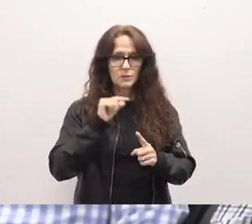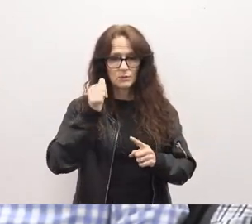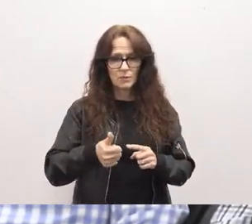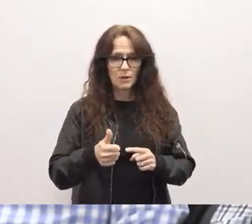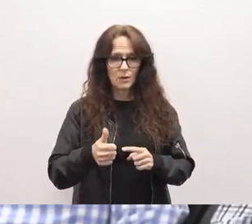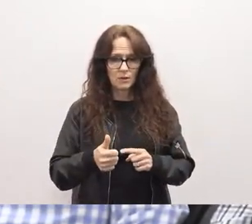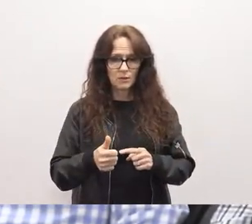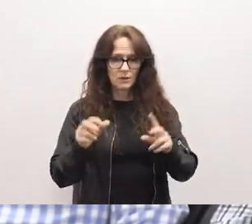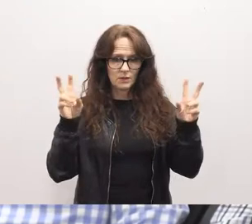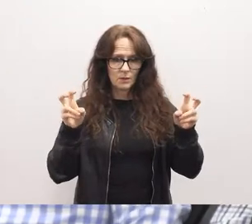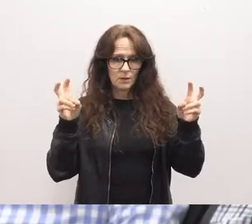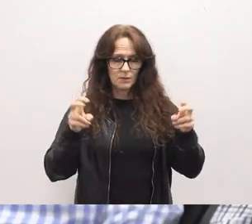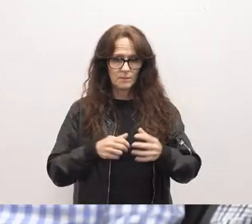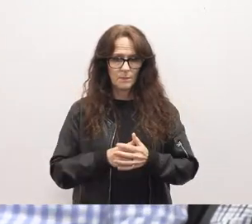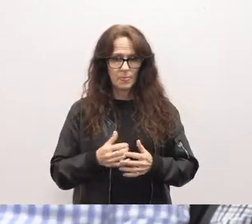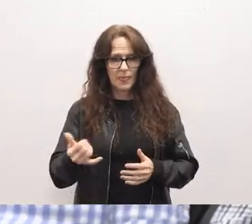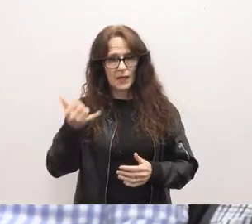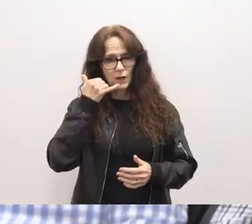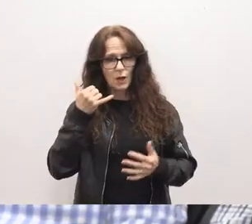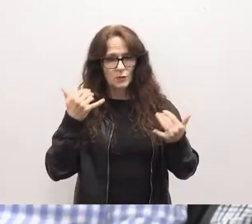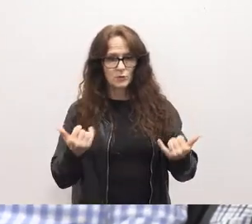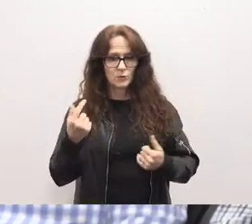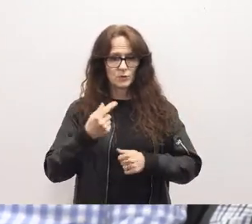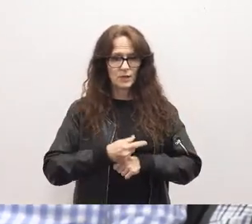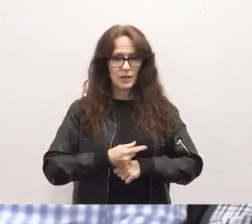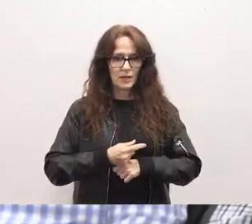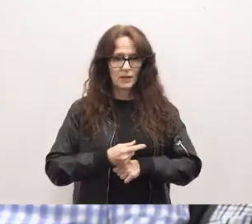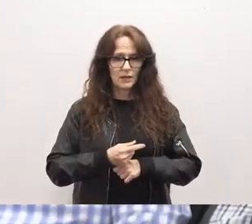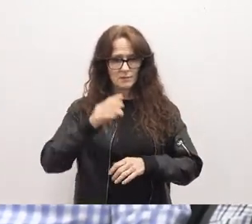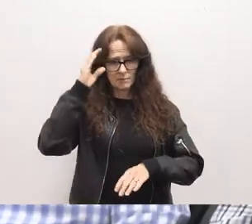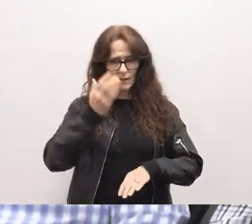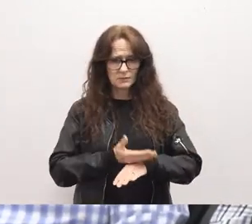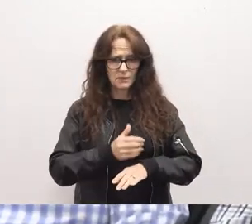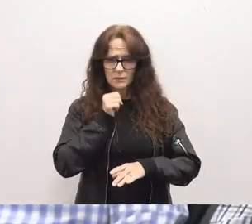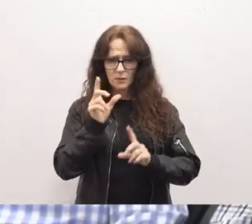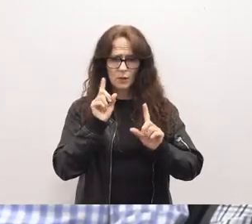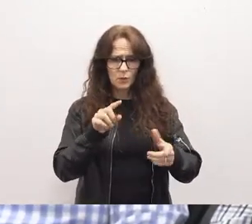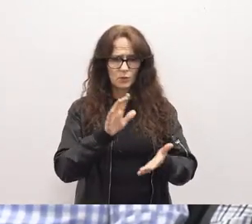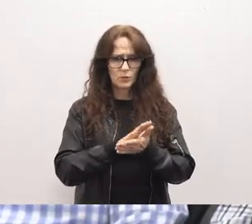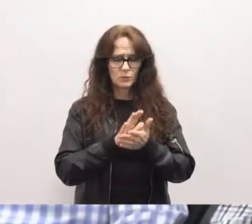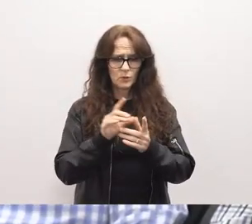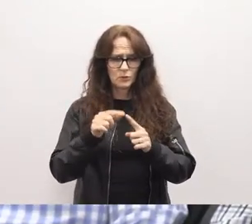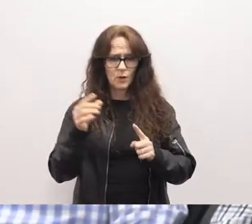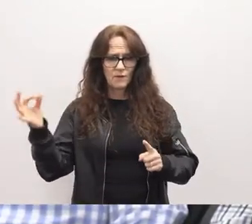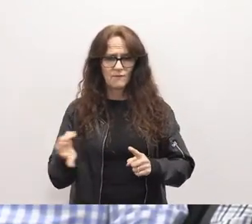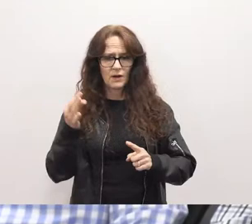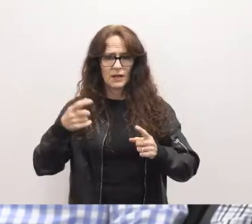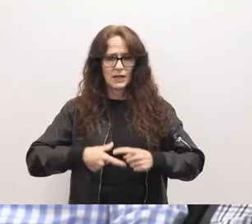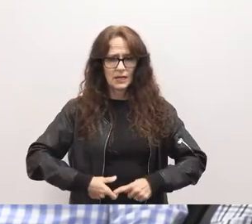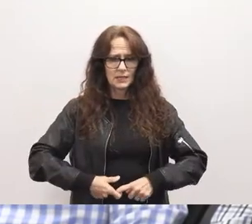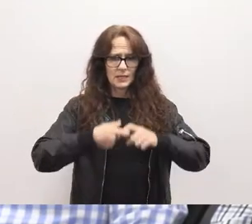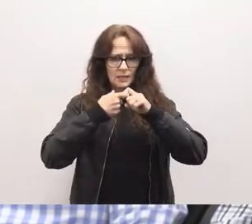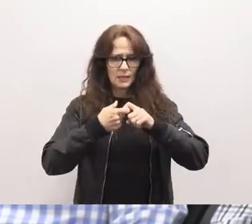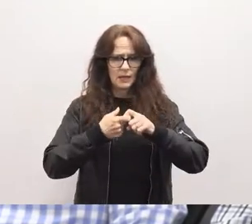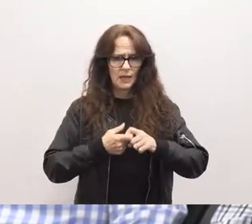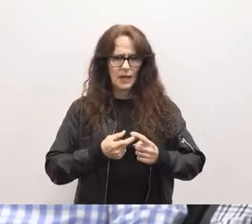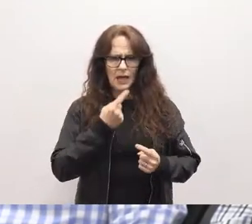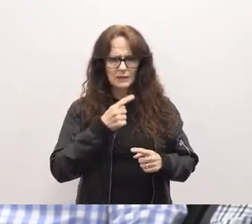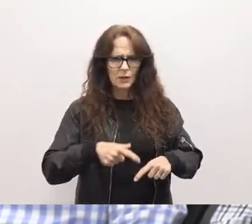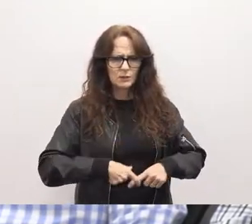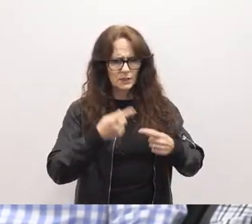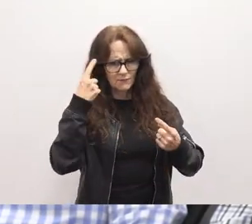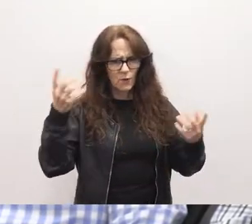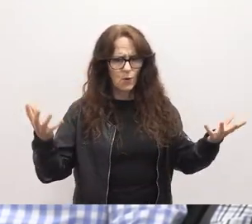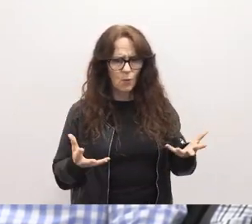tomorrow, supposedly. I get a call today telling me that my son's not going to school till Friday and he is suspended. I asked them, suspended